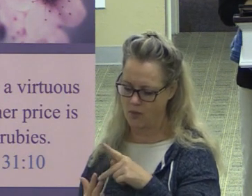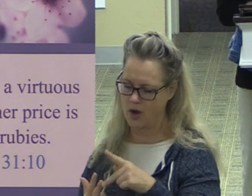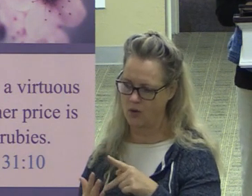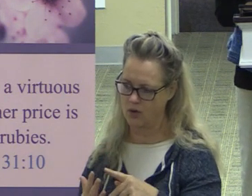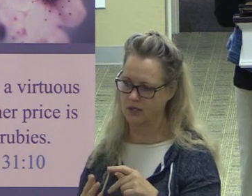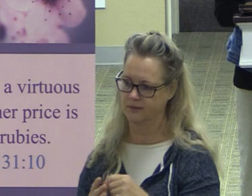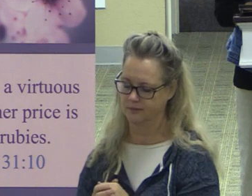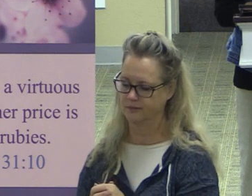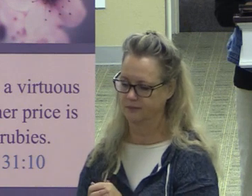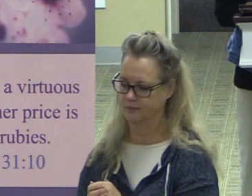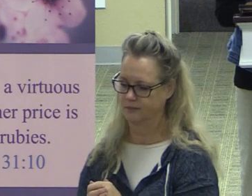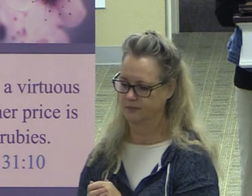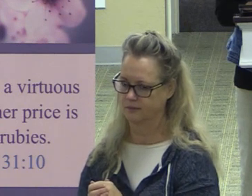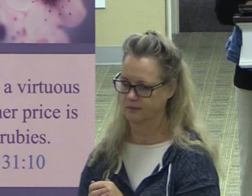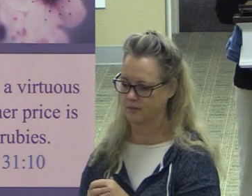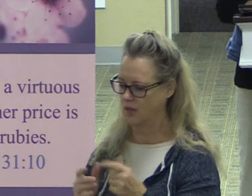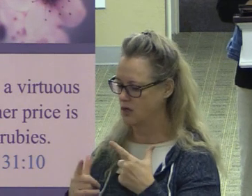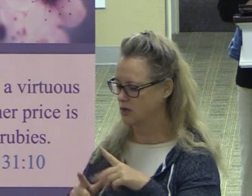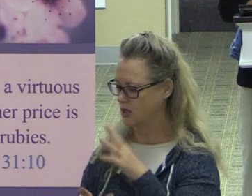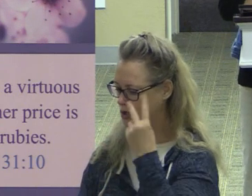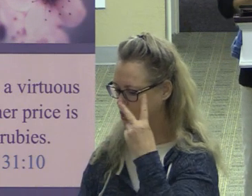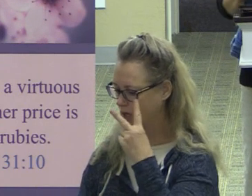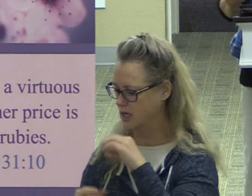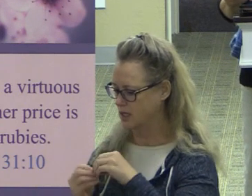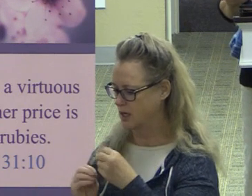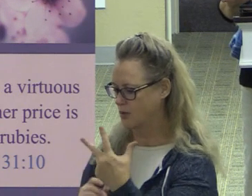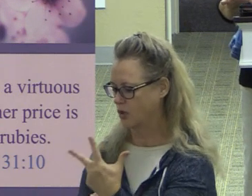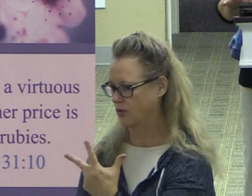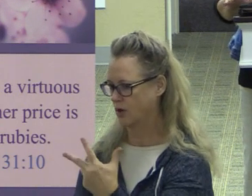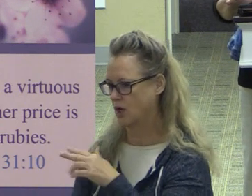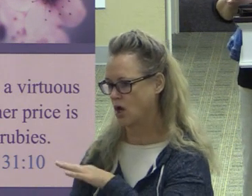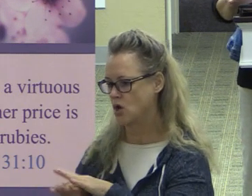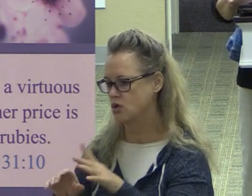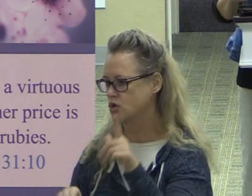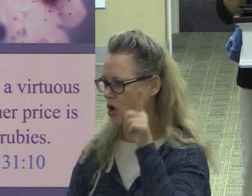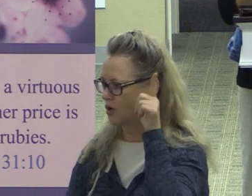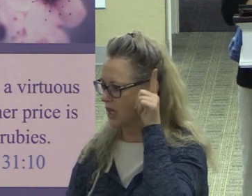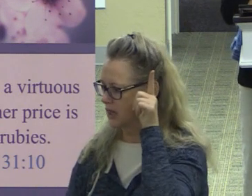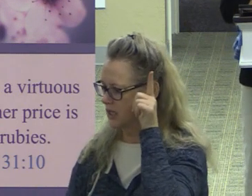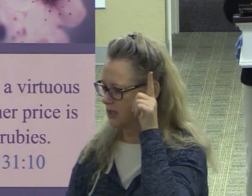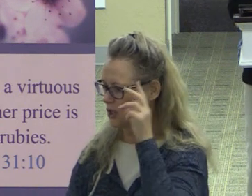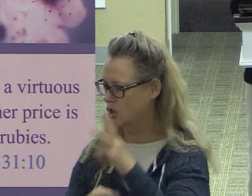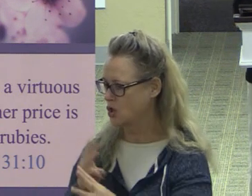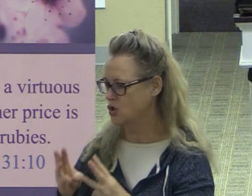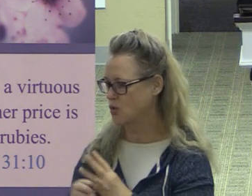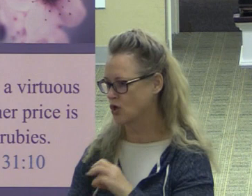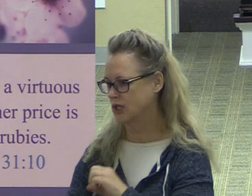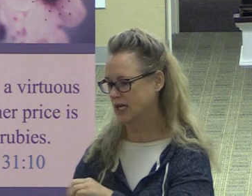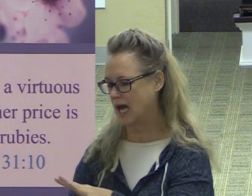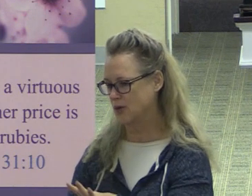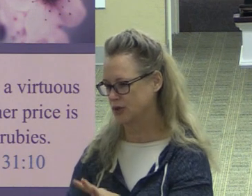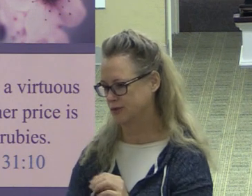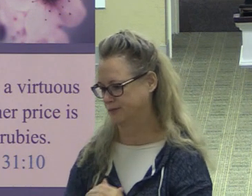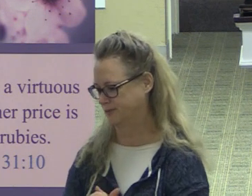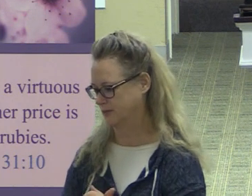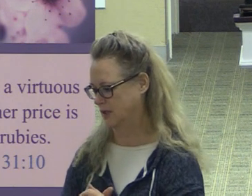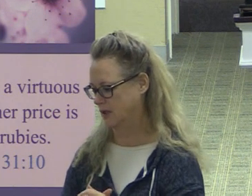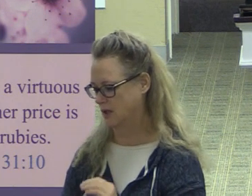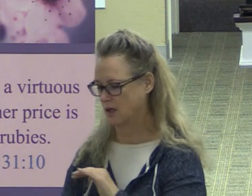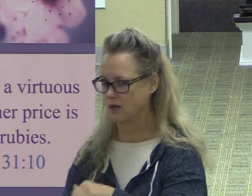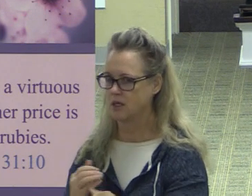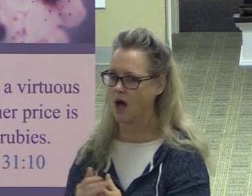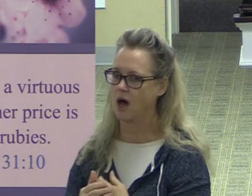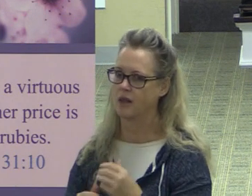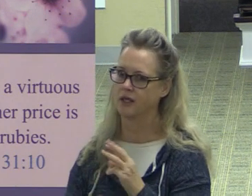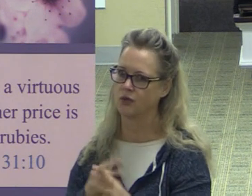So, let's look at number 3. Don't listen to worldly counsel. There are all these worldly